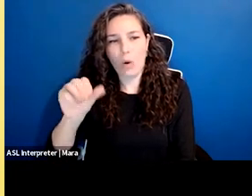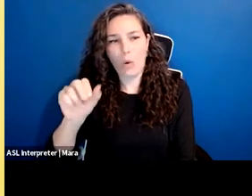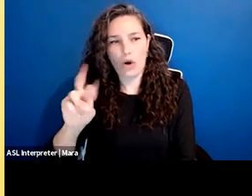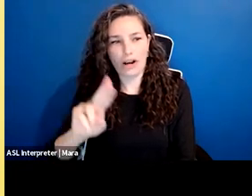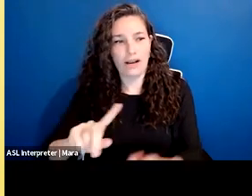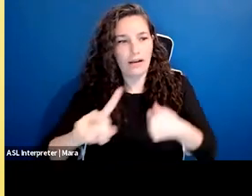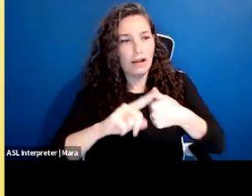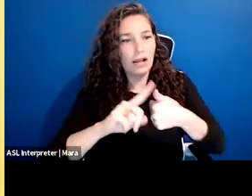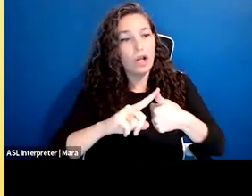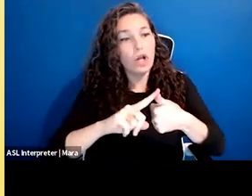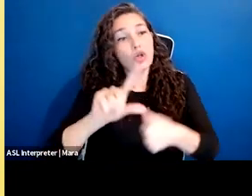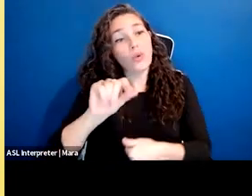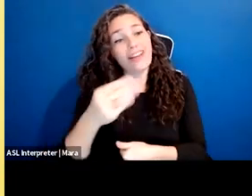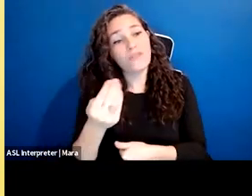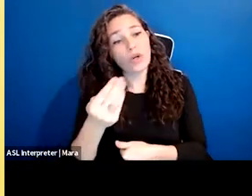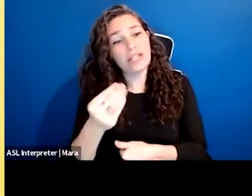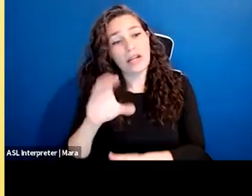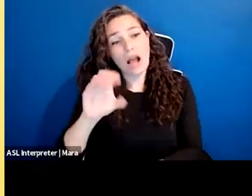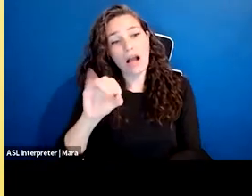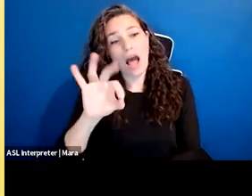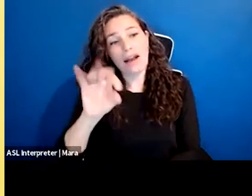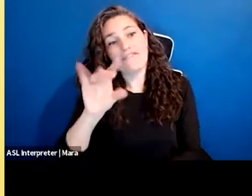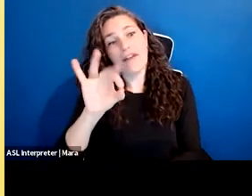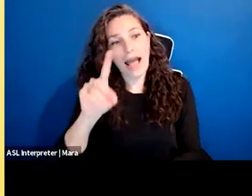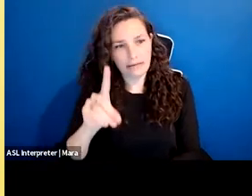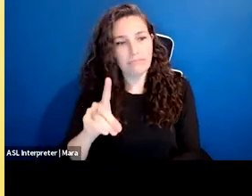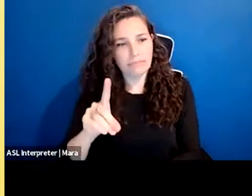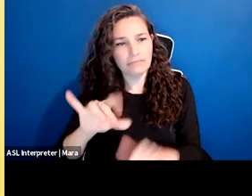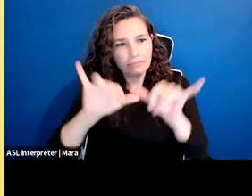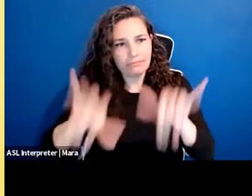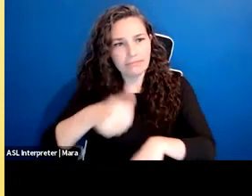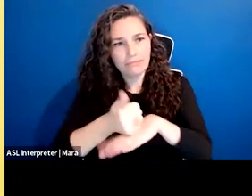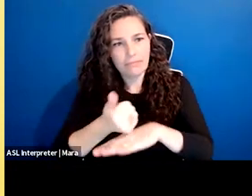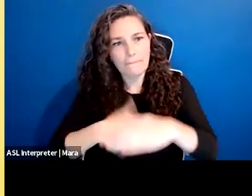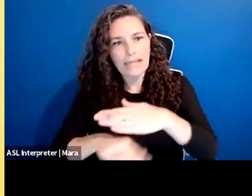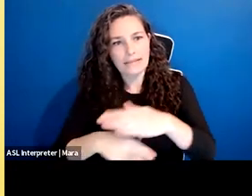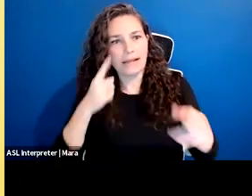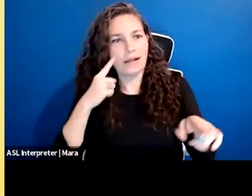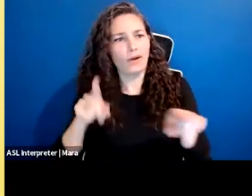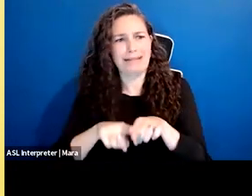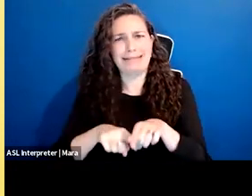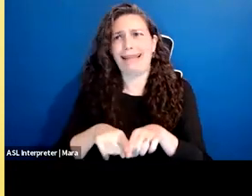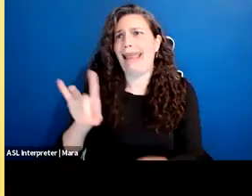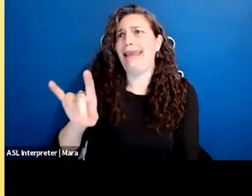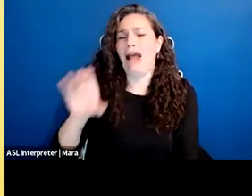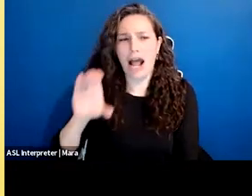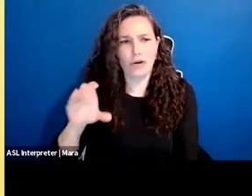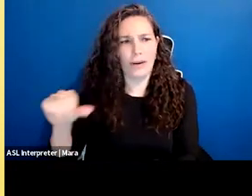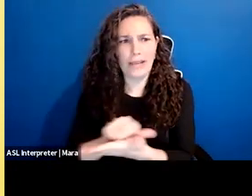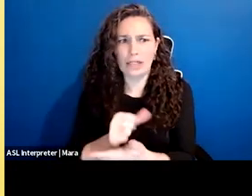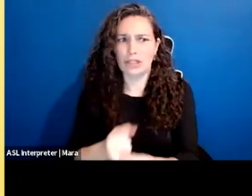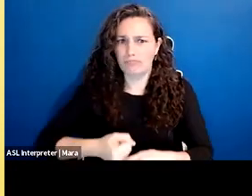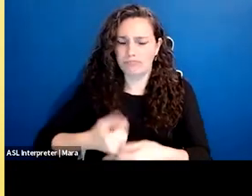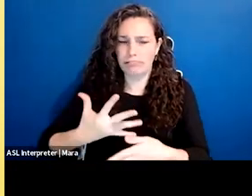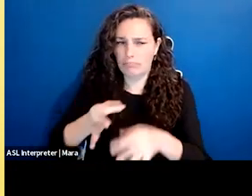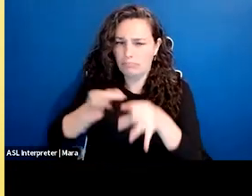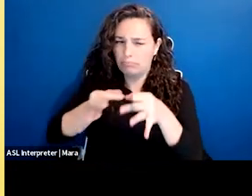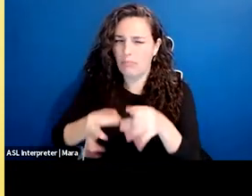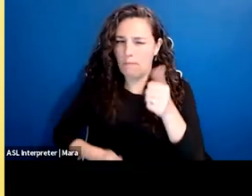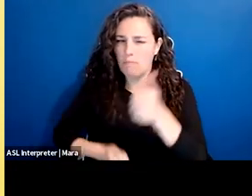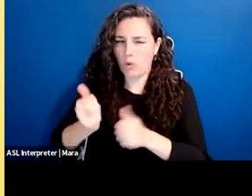Codified Basic Agreement. That's the really long one. It's like 800 pages. That's the big one. That's the one we're going to talk about the most today. Then you